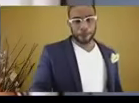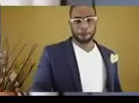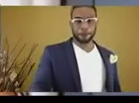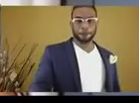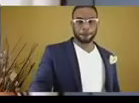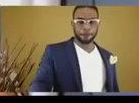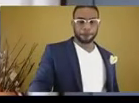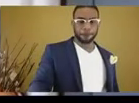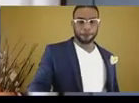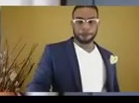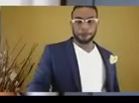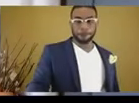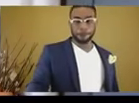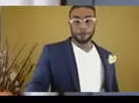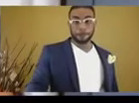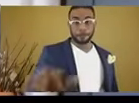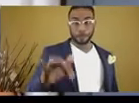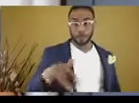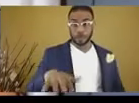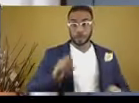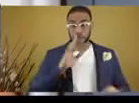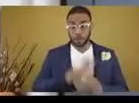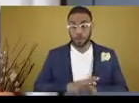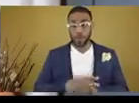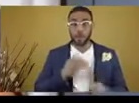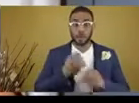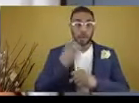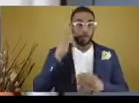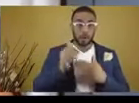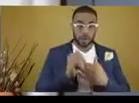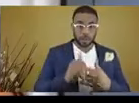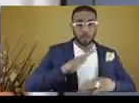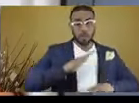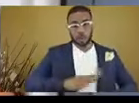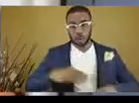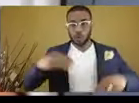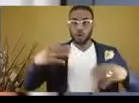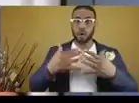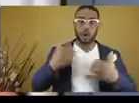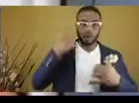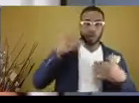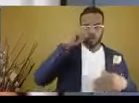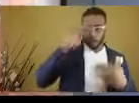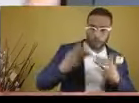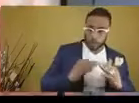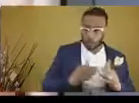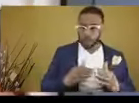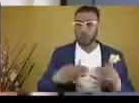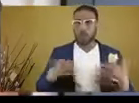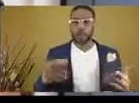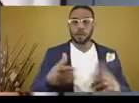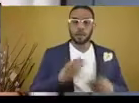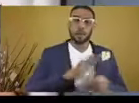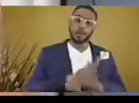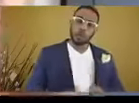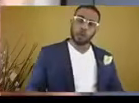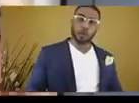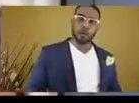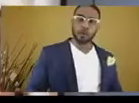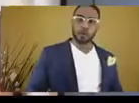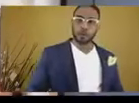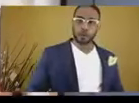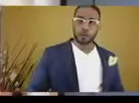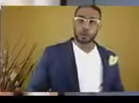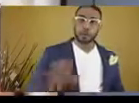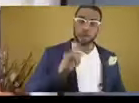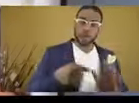build back bold. When you take this pledge, you'll be fighting for relief and recovery for Black communities from the COVID-19 pandemic. You'll be demanding